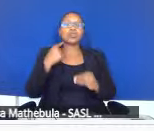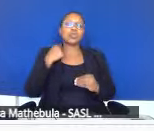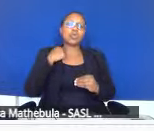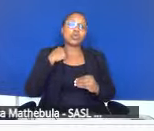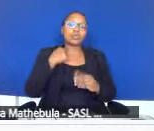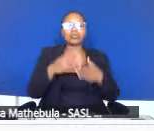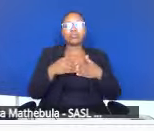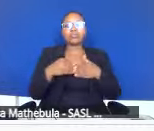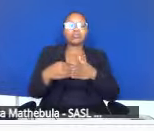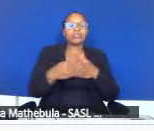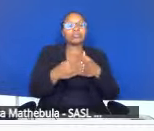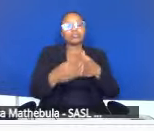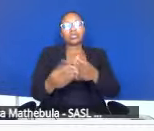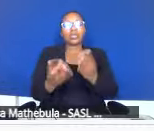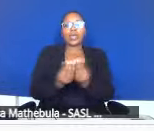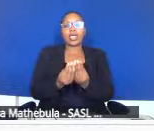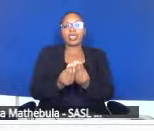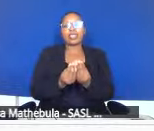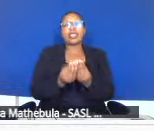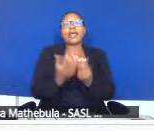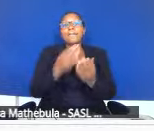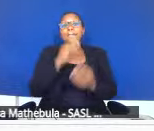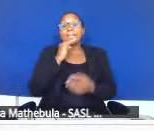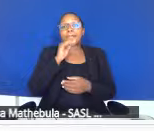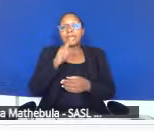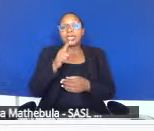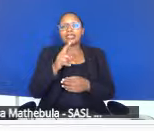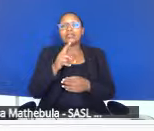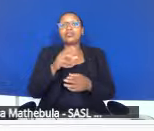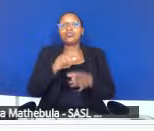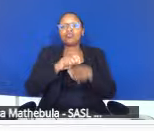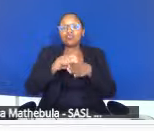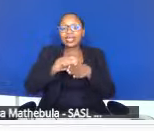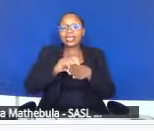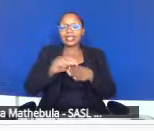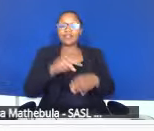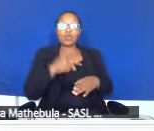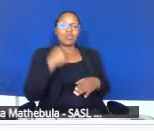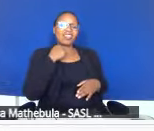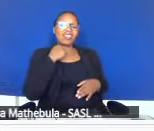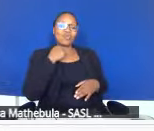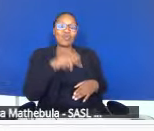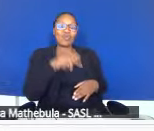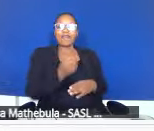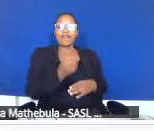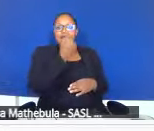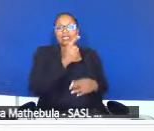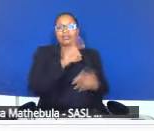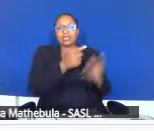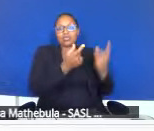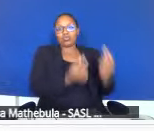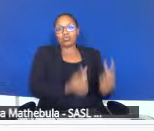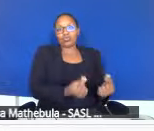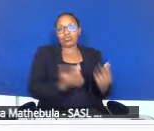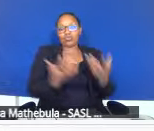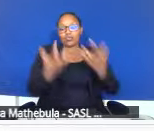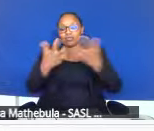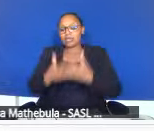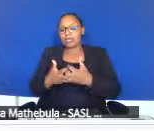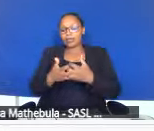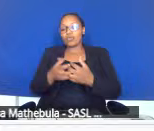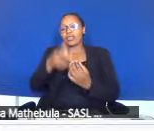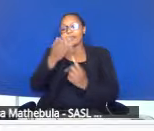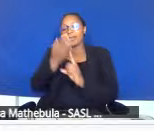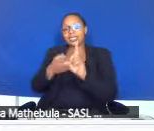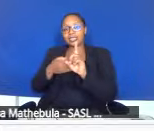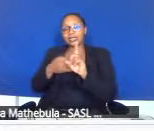is some training involved for the dog and the person with the vision impairment. There